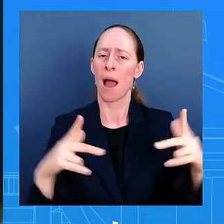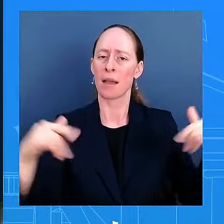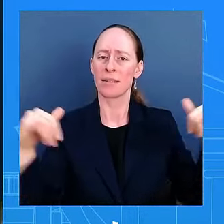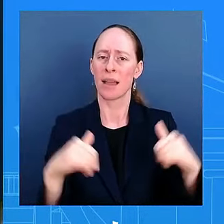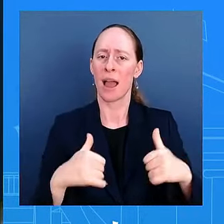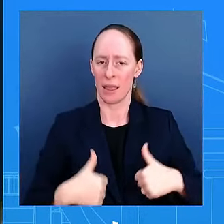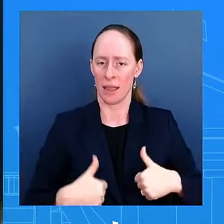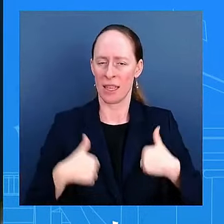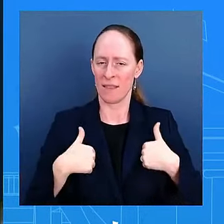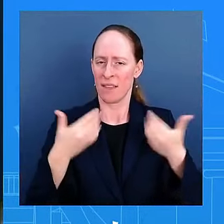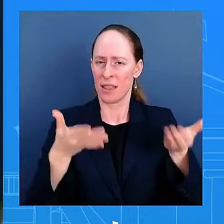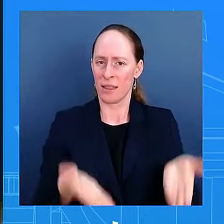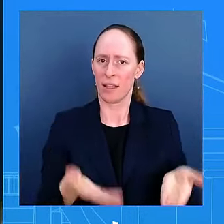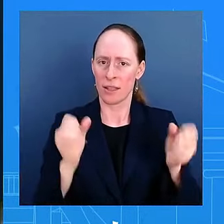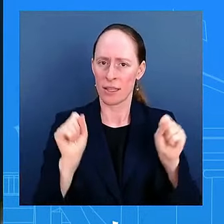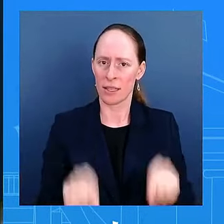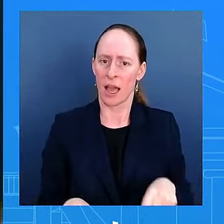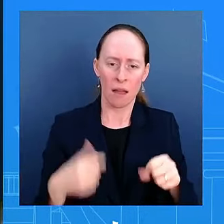discussions.